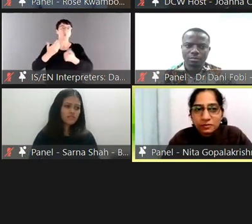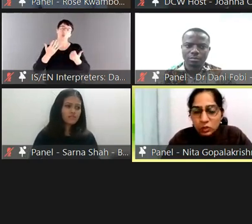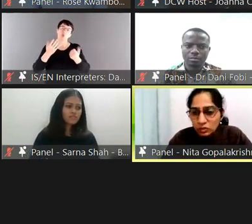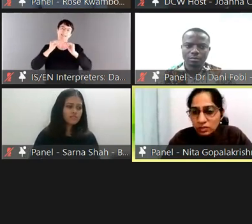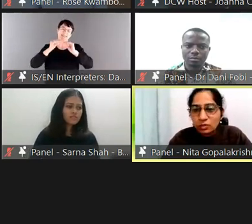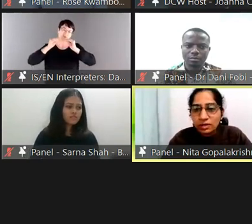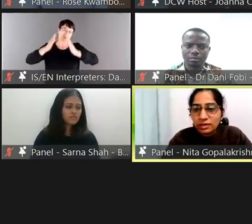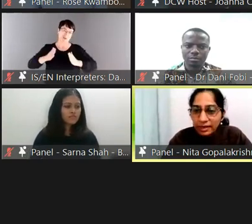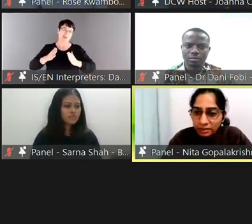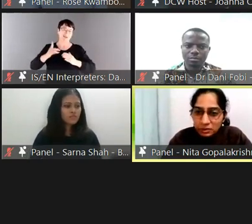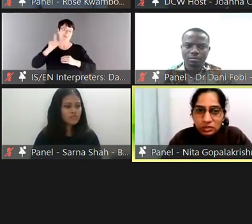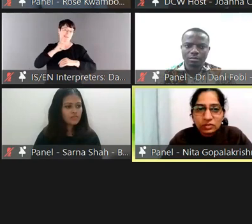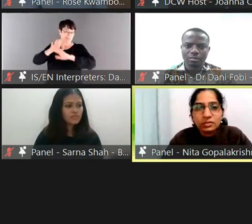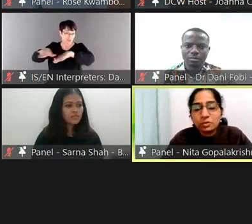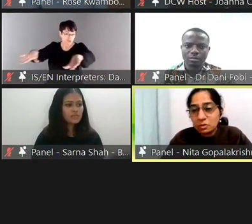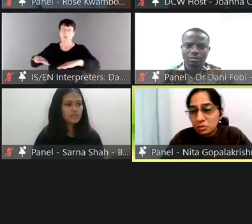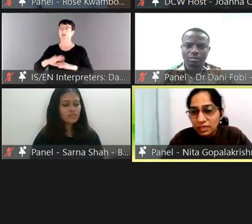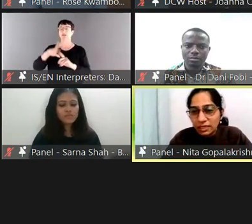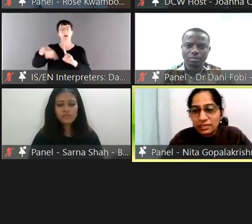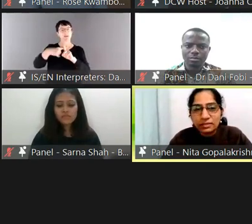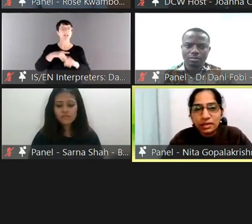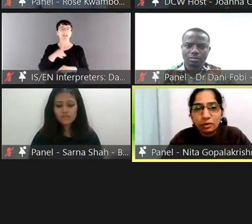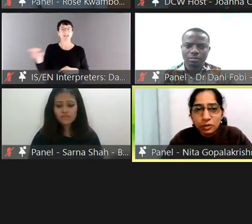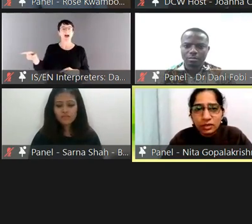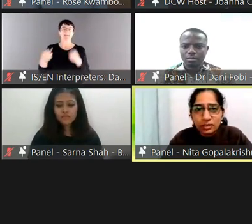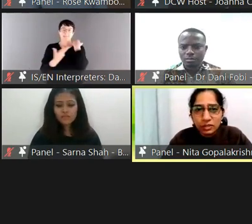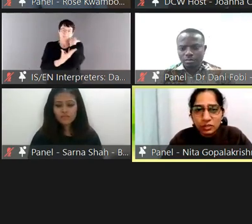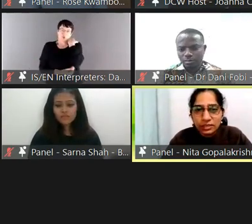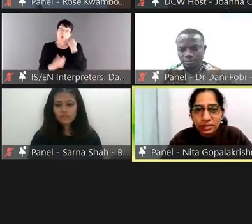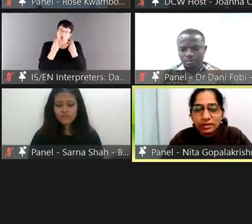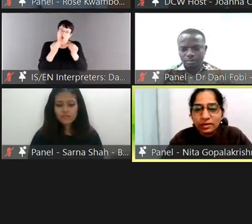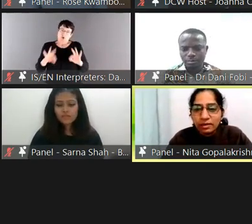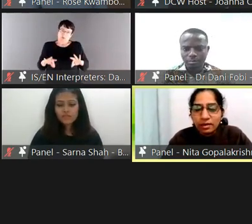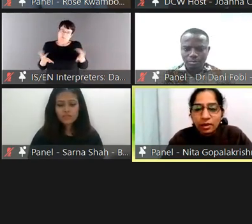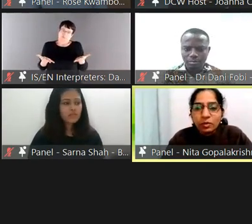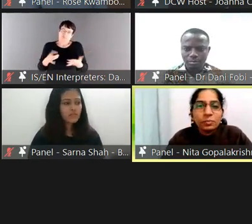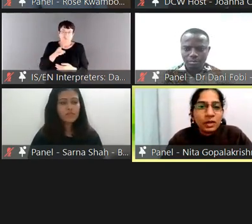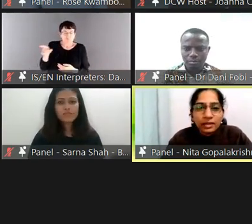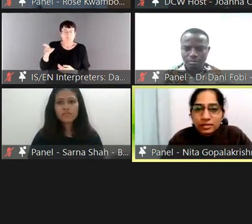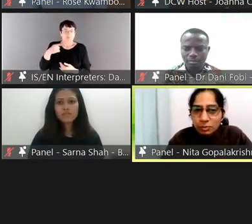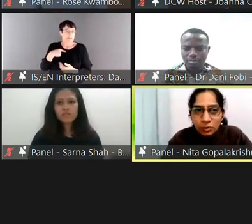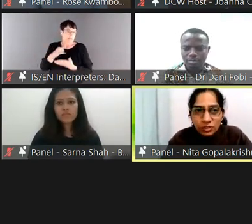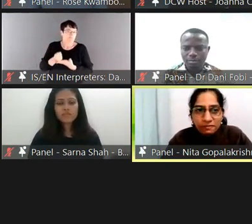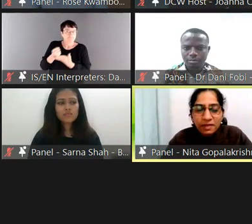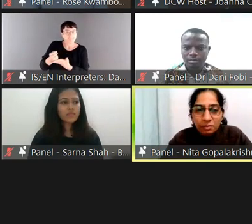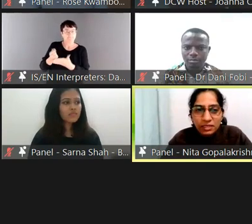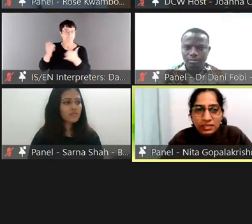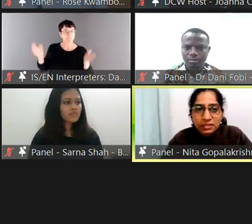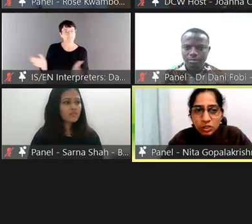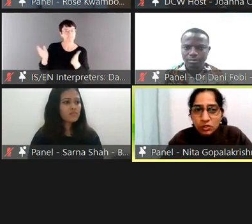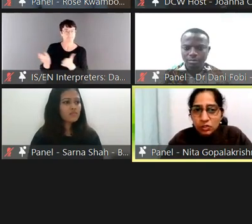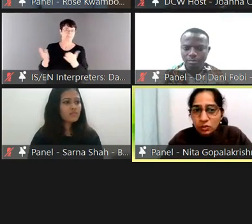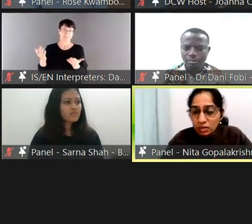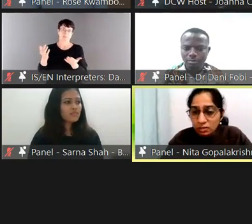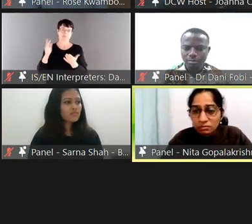supported deaf children to learn language, to communicate, and also learn literacy, and supporting their families